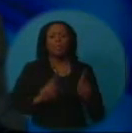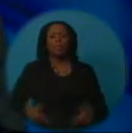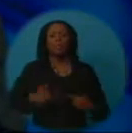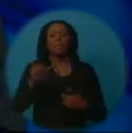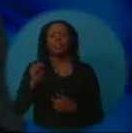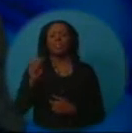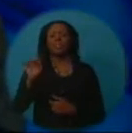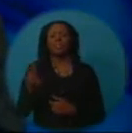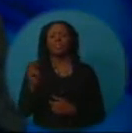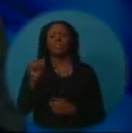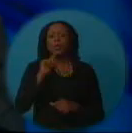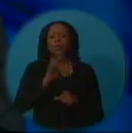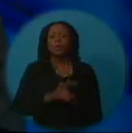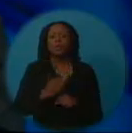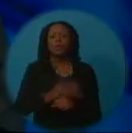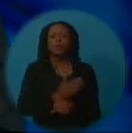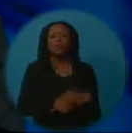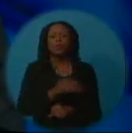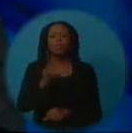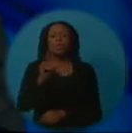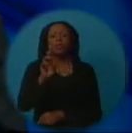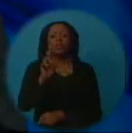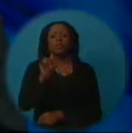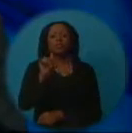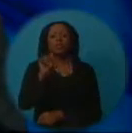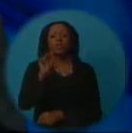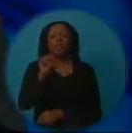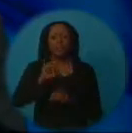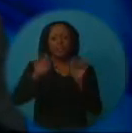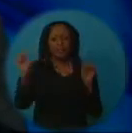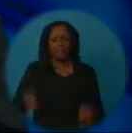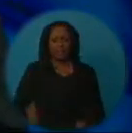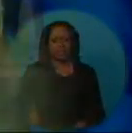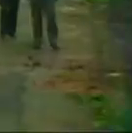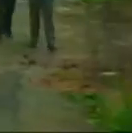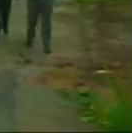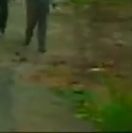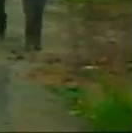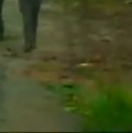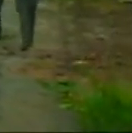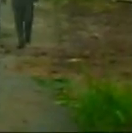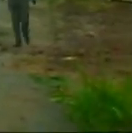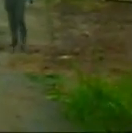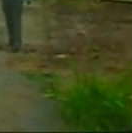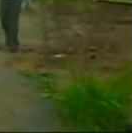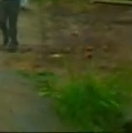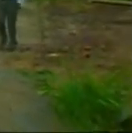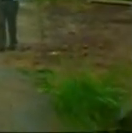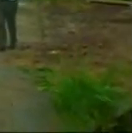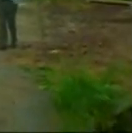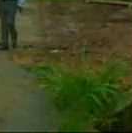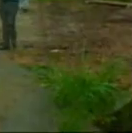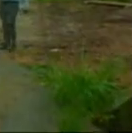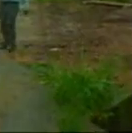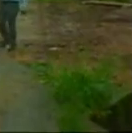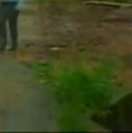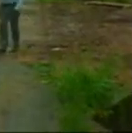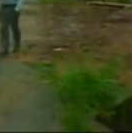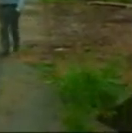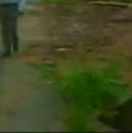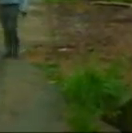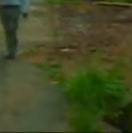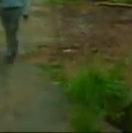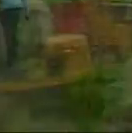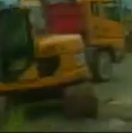James are being promised an improved drainage system. It is coming from Parliamentary Secretary and DLP candidate for St. James